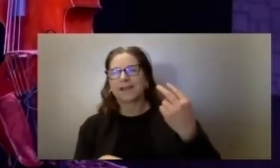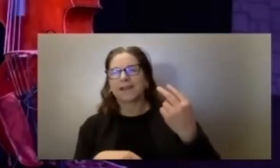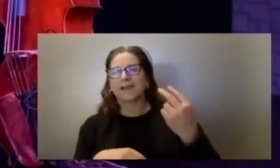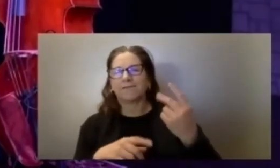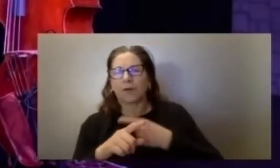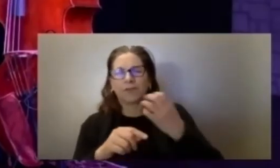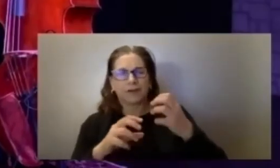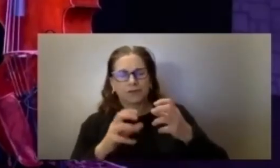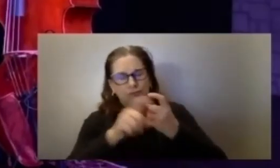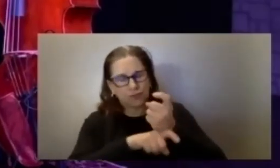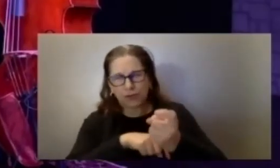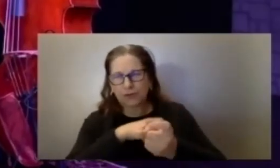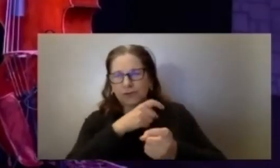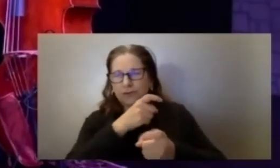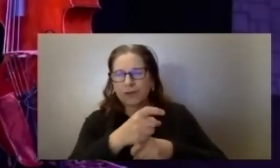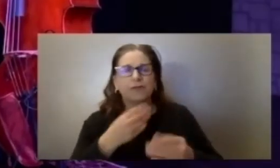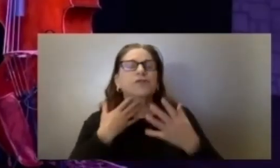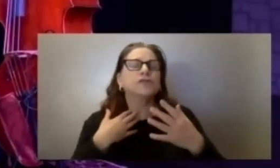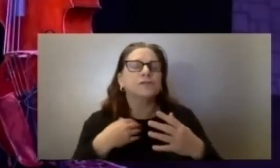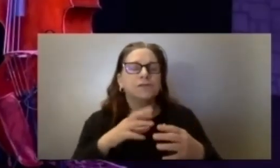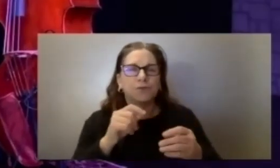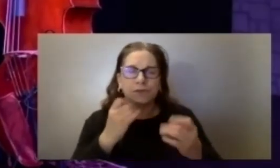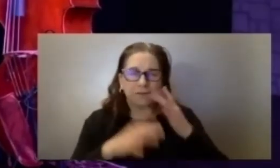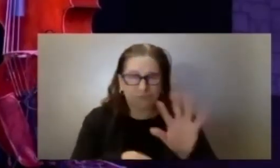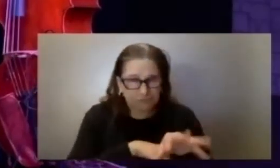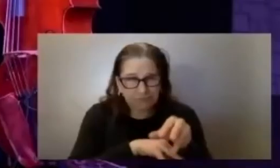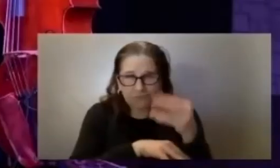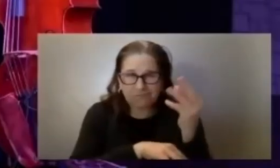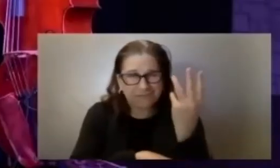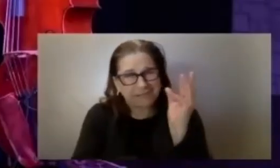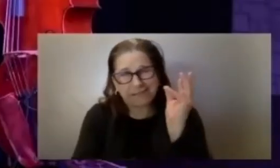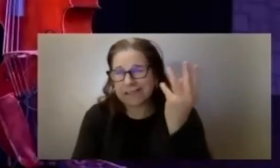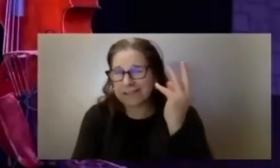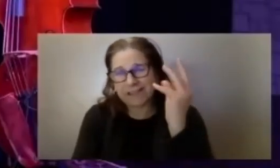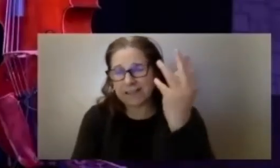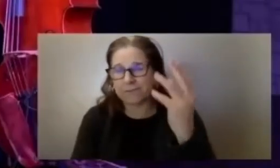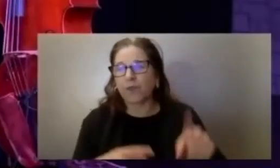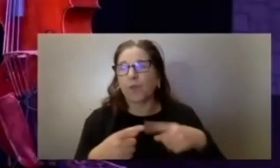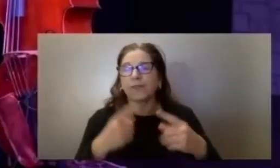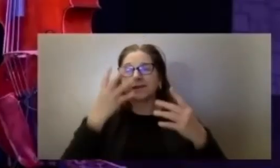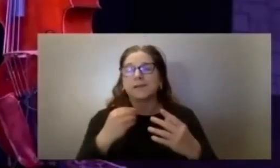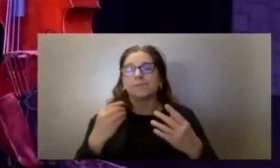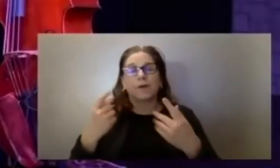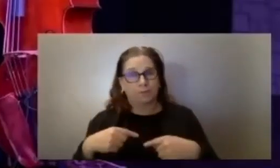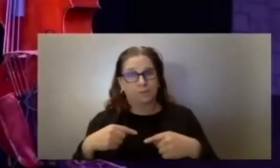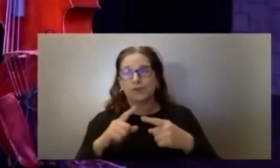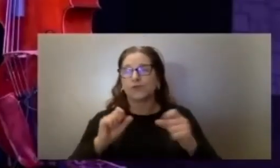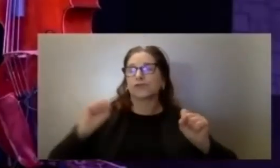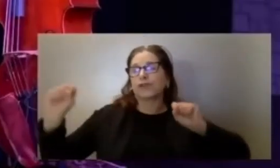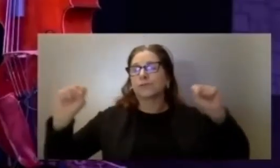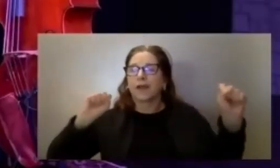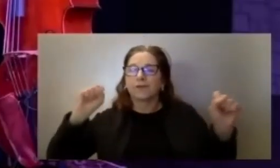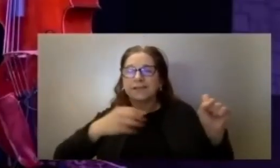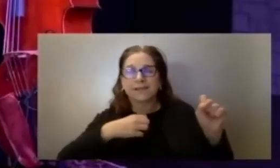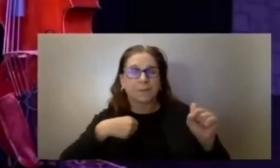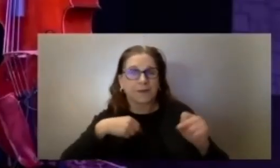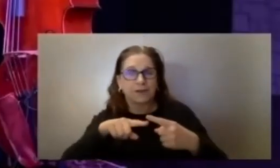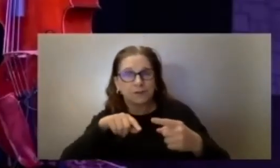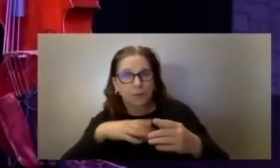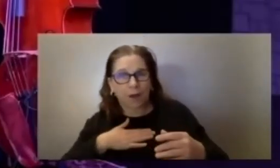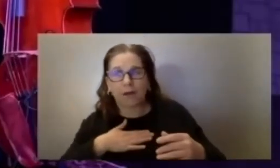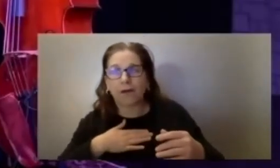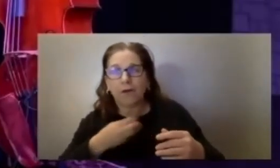tortured and thirsty roots. And when sleep comes to stretch me out and take me to my own silence, there is a great